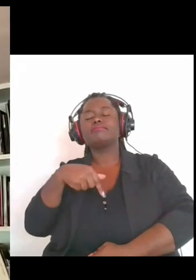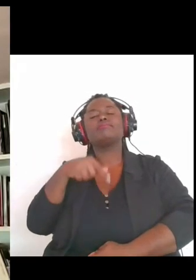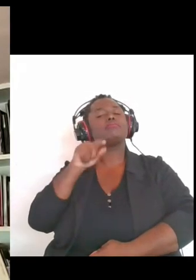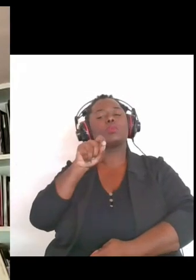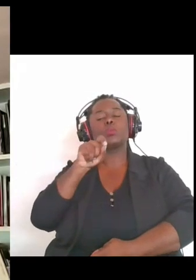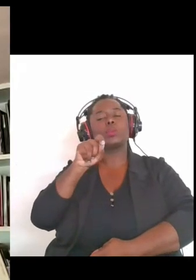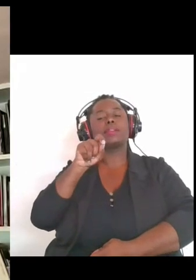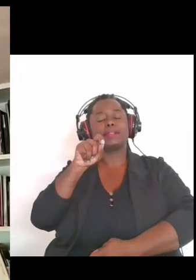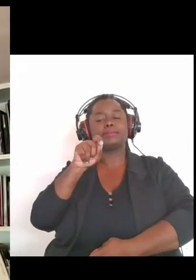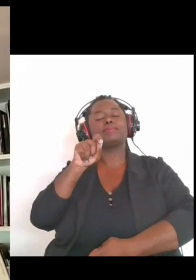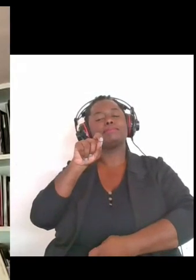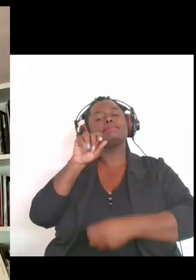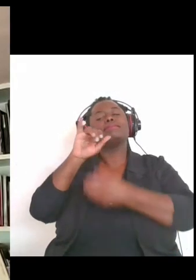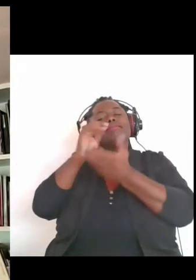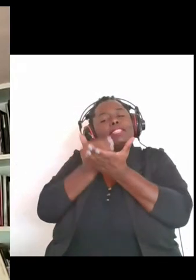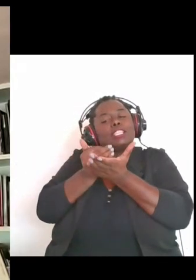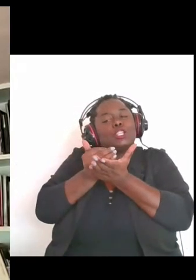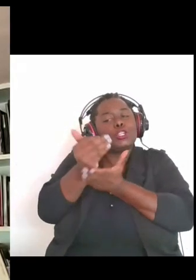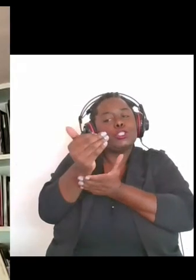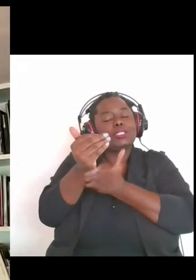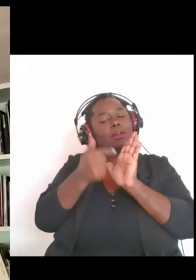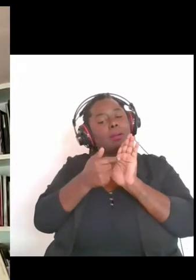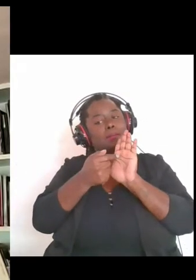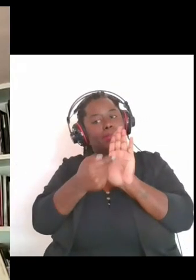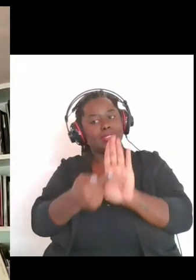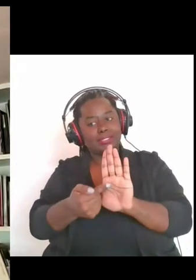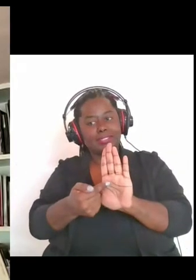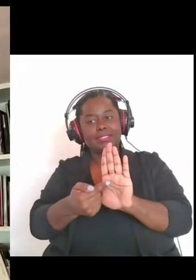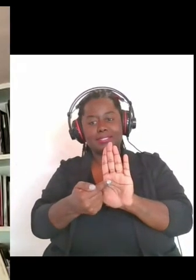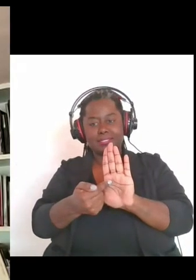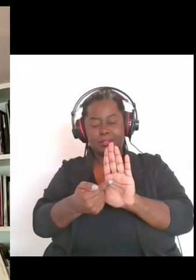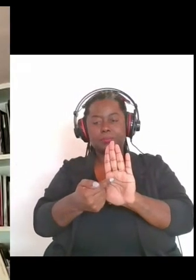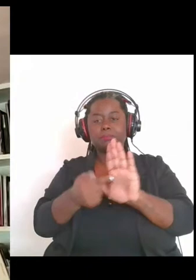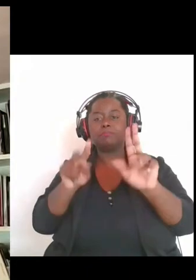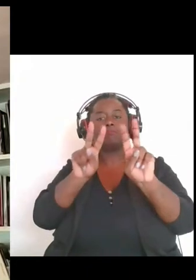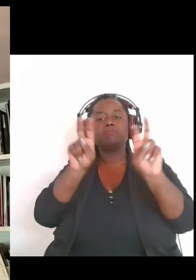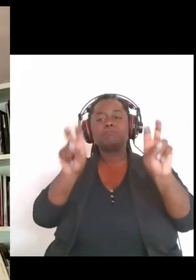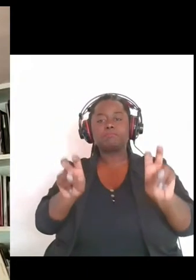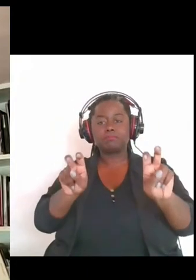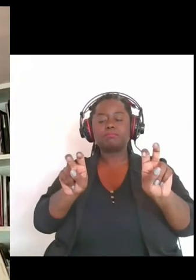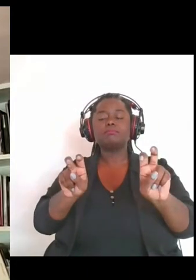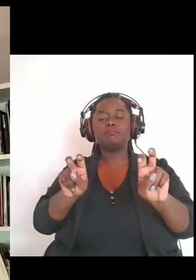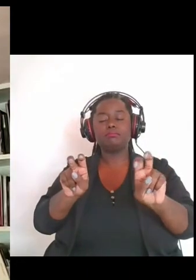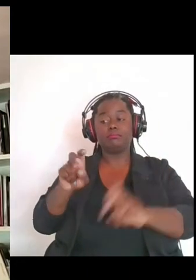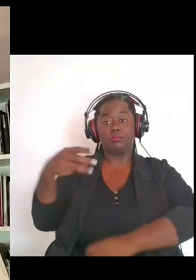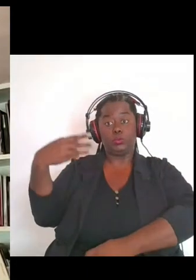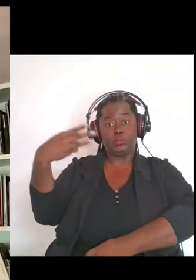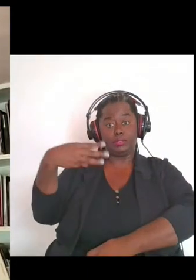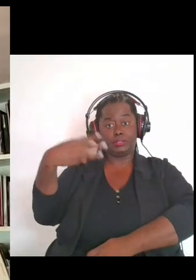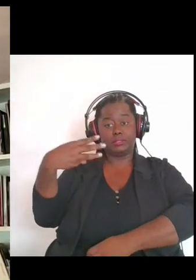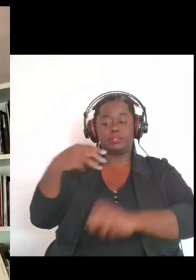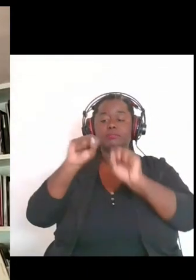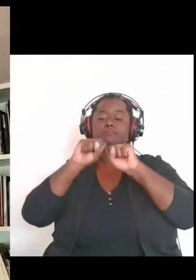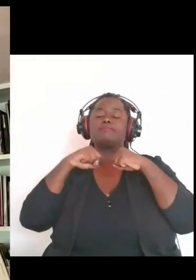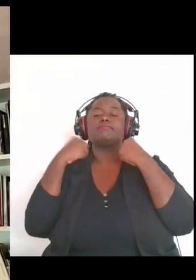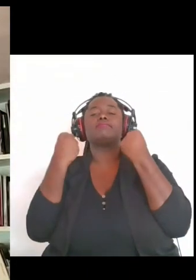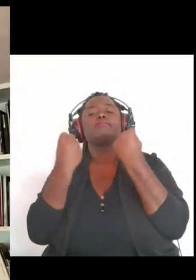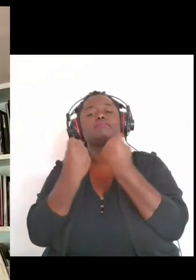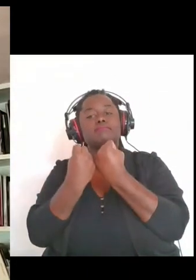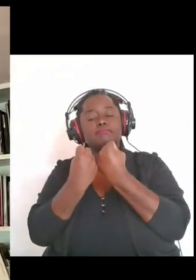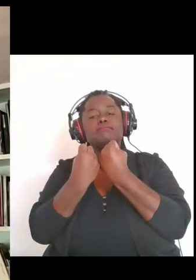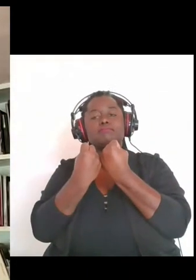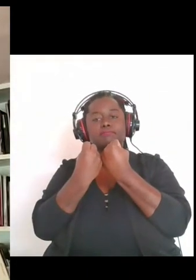I am here to make a brief introduction about our third